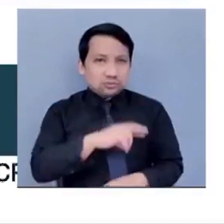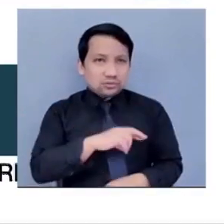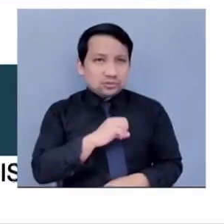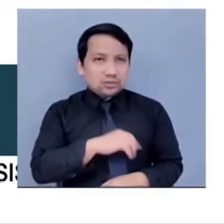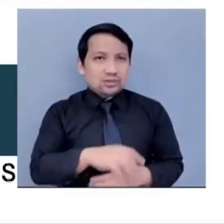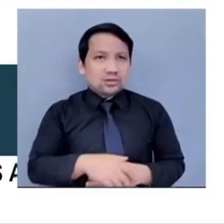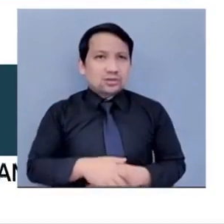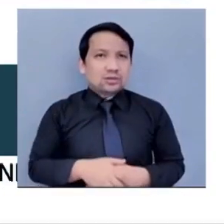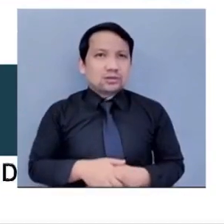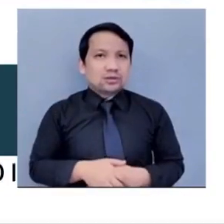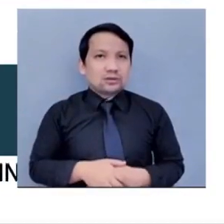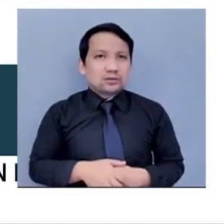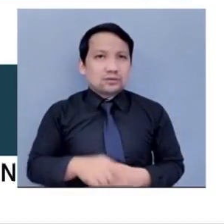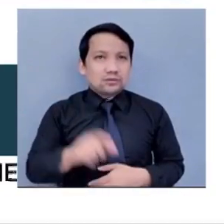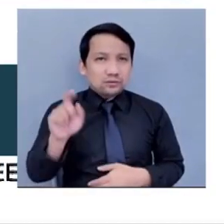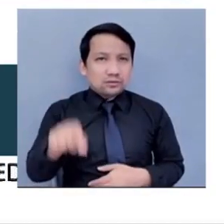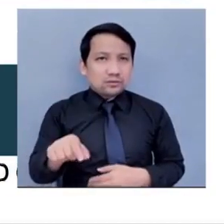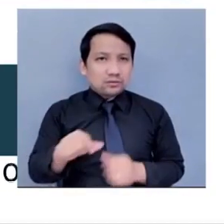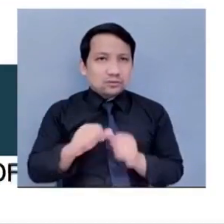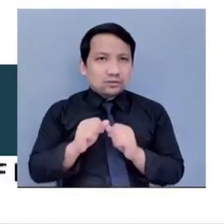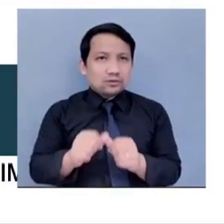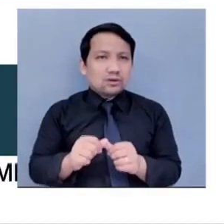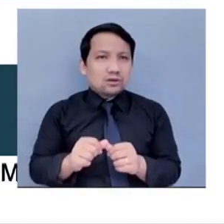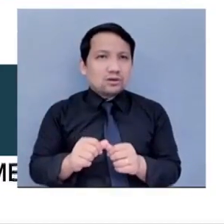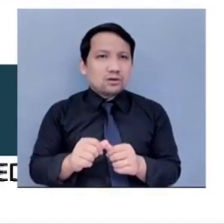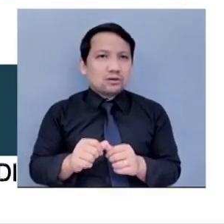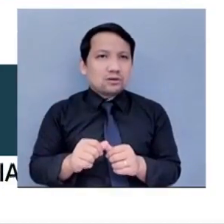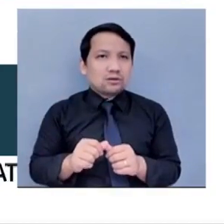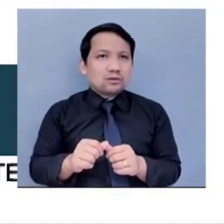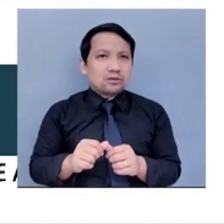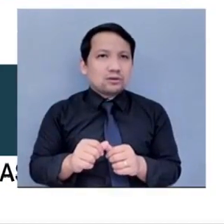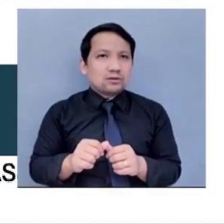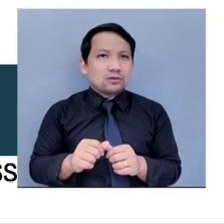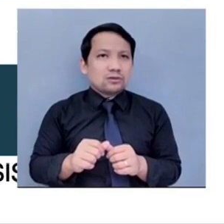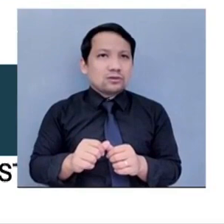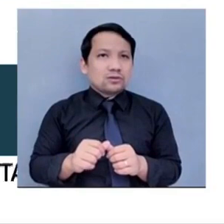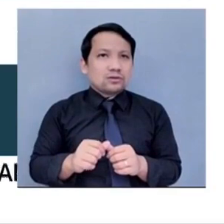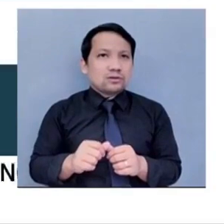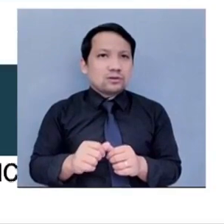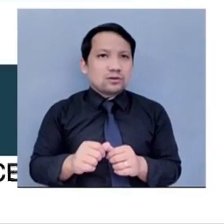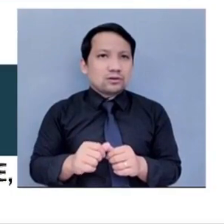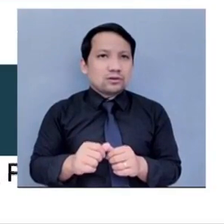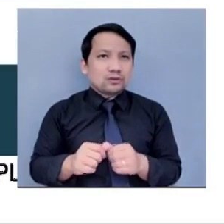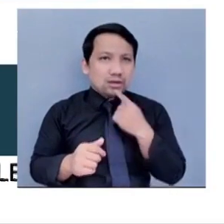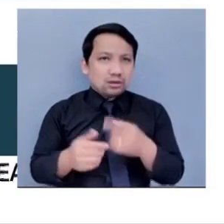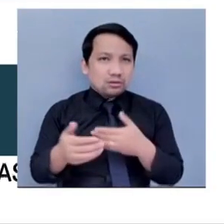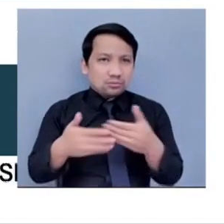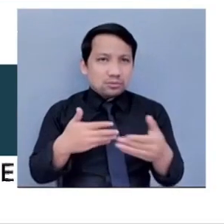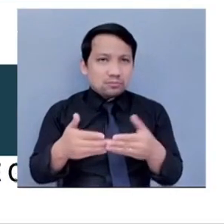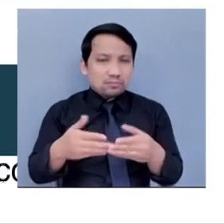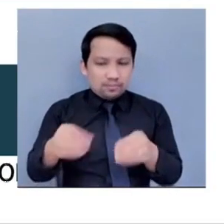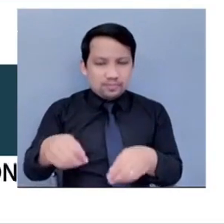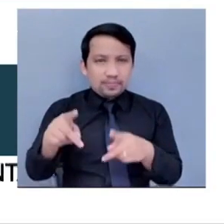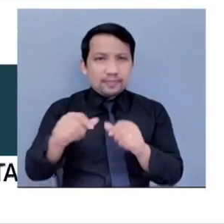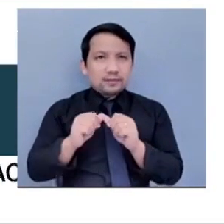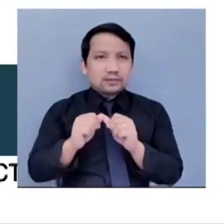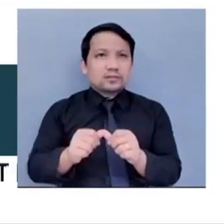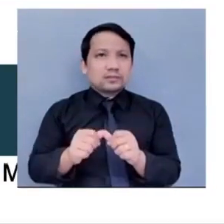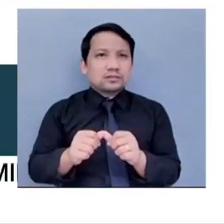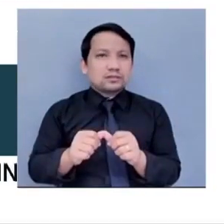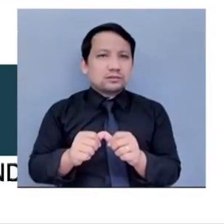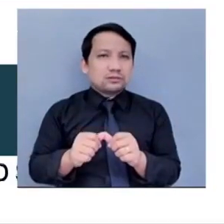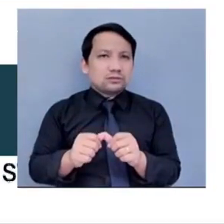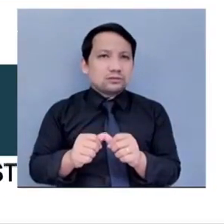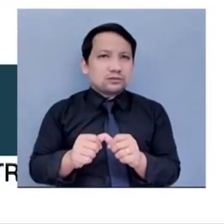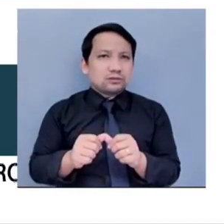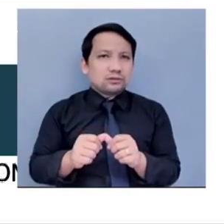to, the country has yet to really catch up. And of course, that's presenting a lot of opportunities going forward. Yeah. But realistically, no, that could be delayed.